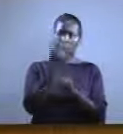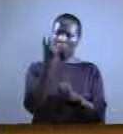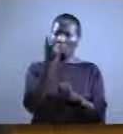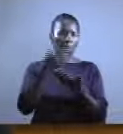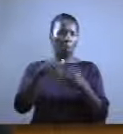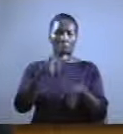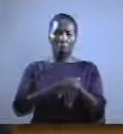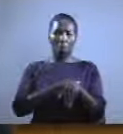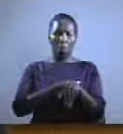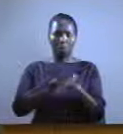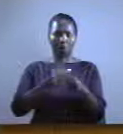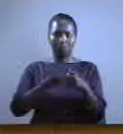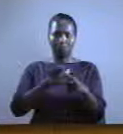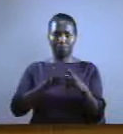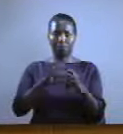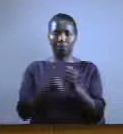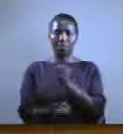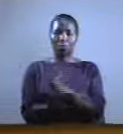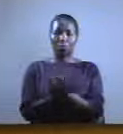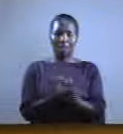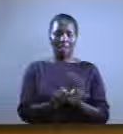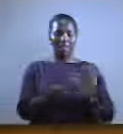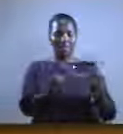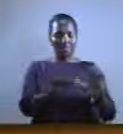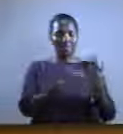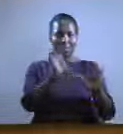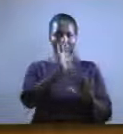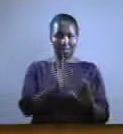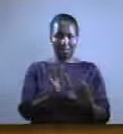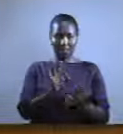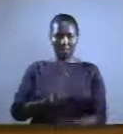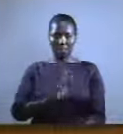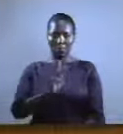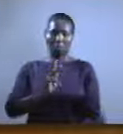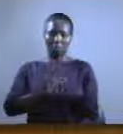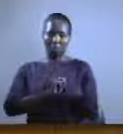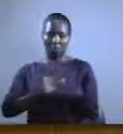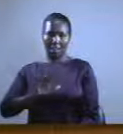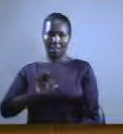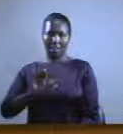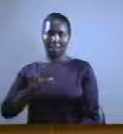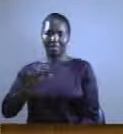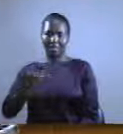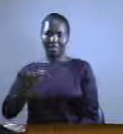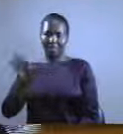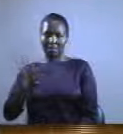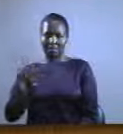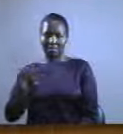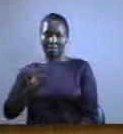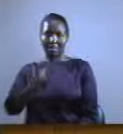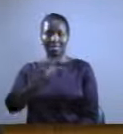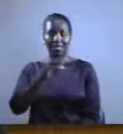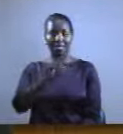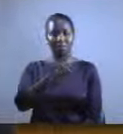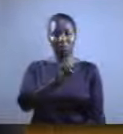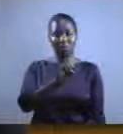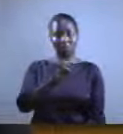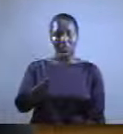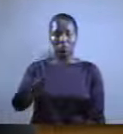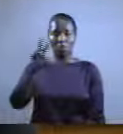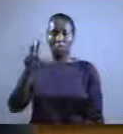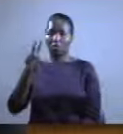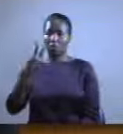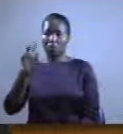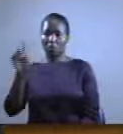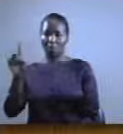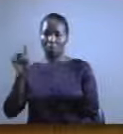In Mpumalanga, 16% has. In KZN, 17% has. Eastern Cape, 20%. Northwest, 21%. Gauteng,